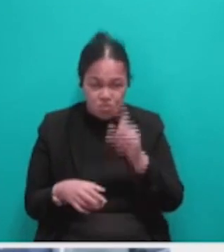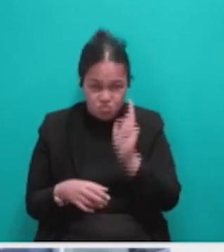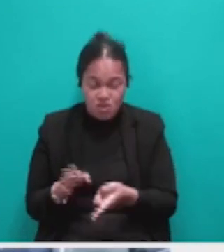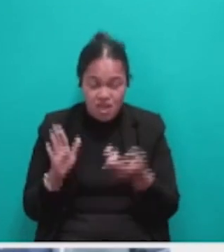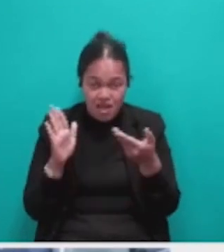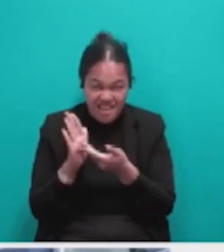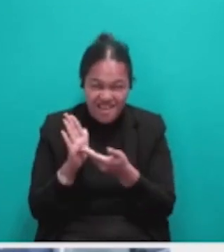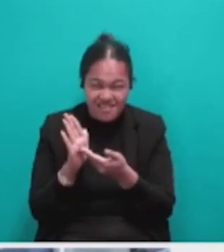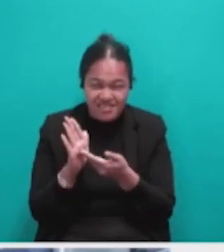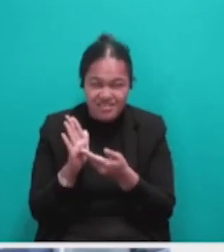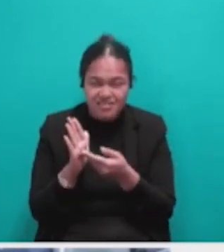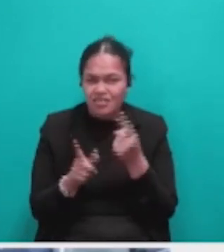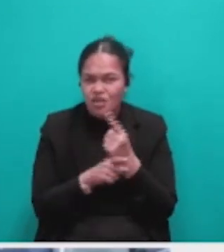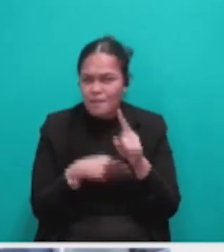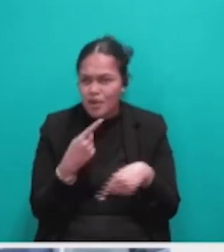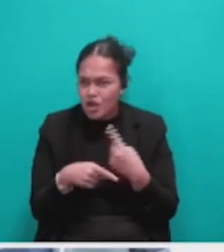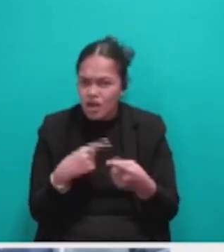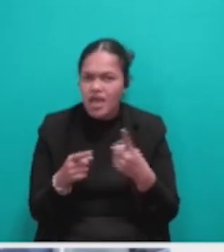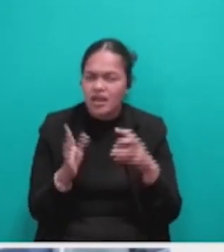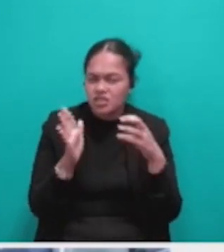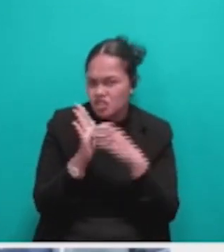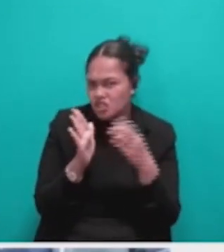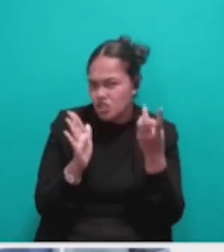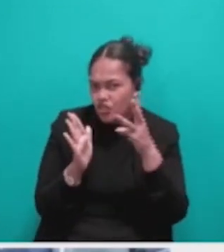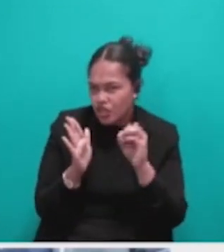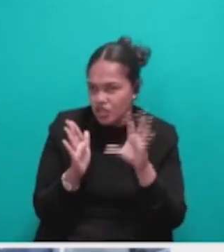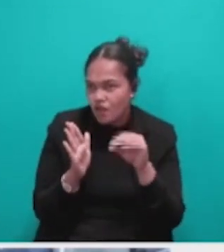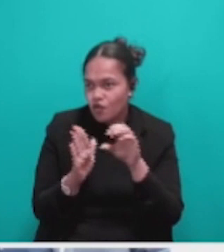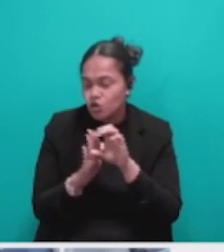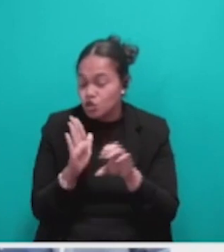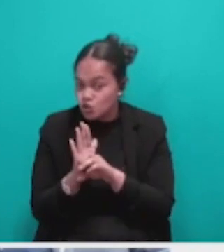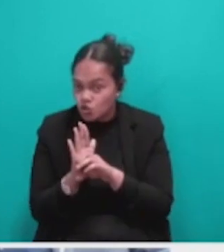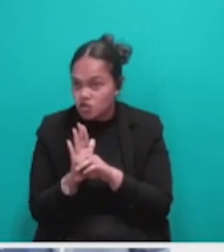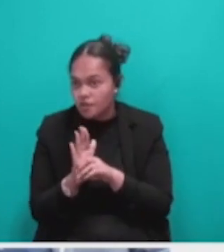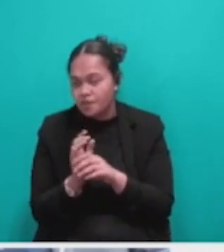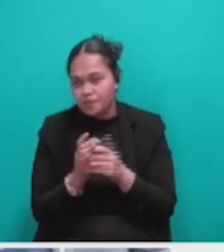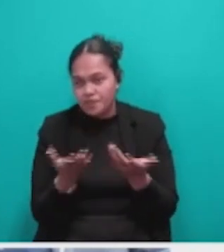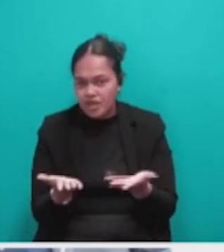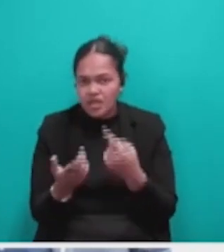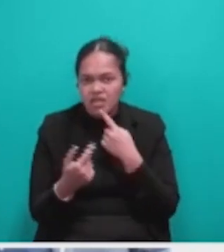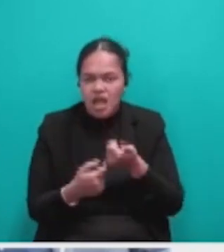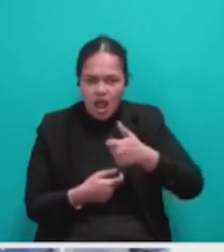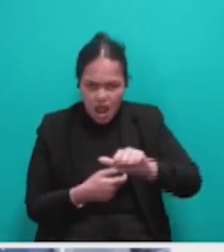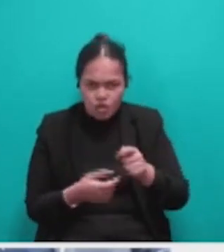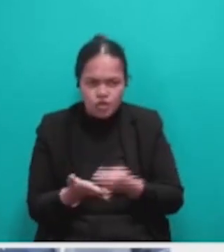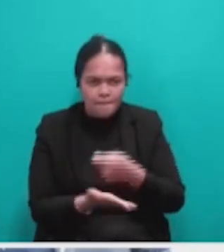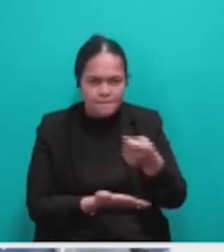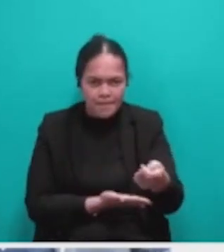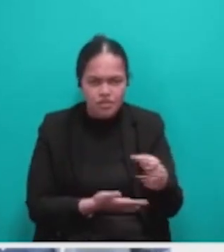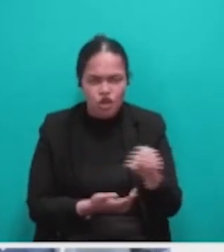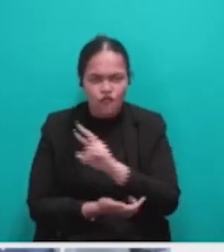ownership of that land. And it talks also about Section 30 of the Constitution, which gives, allows for the payment of